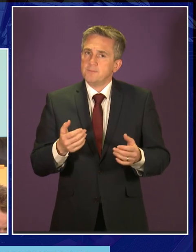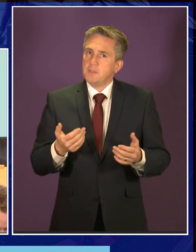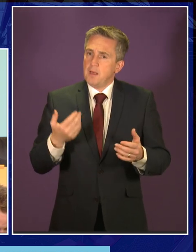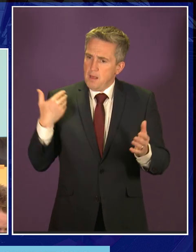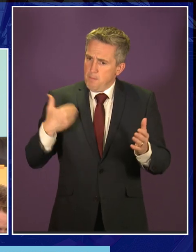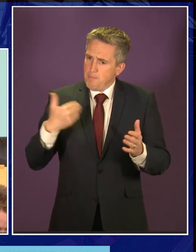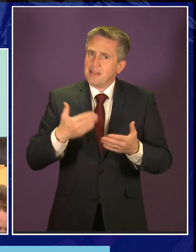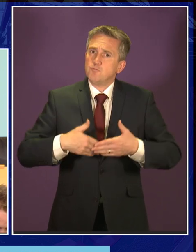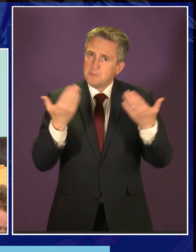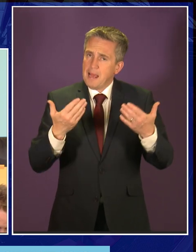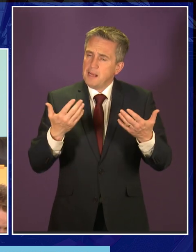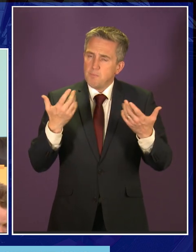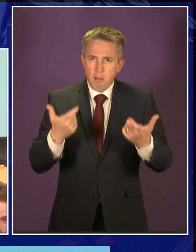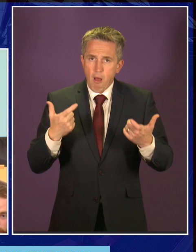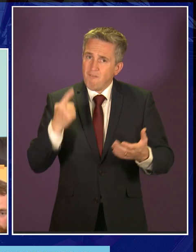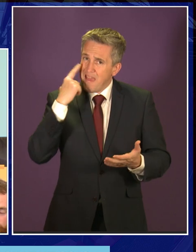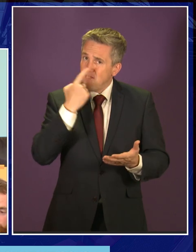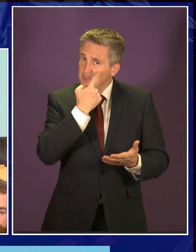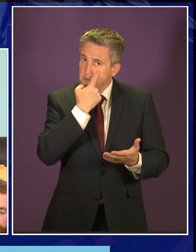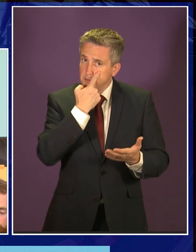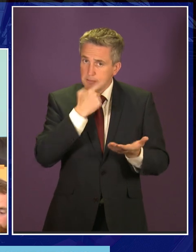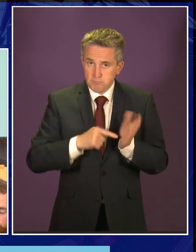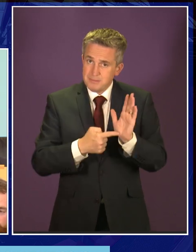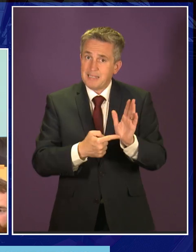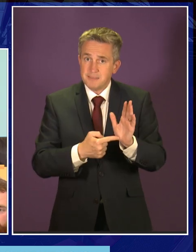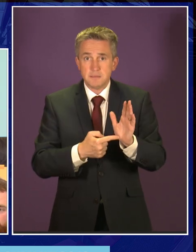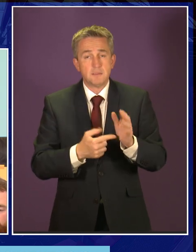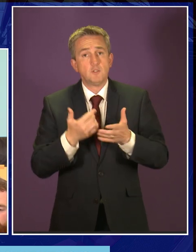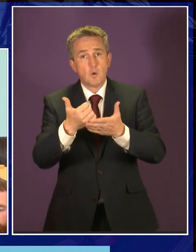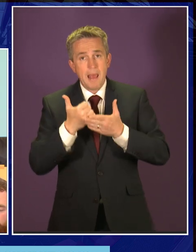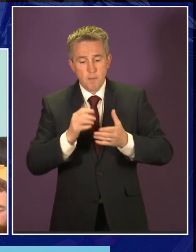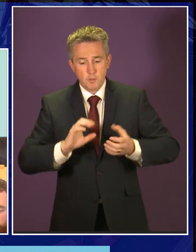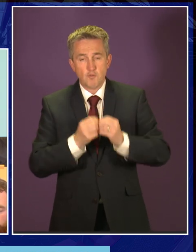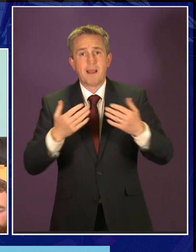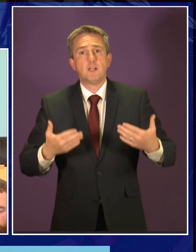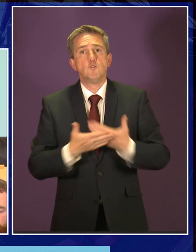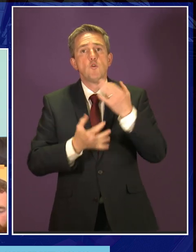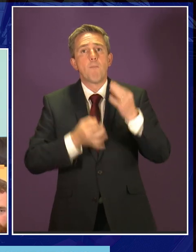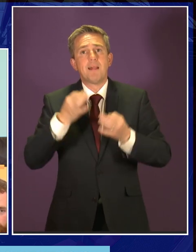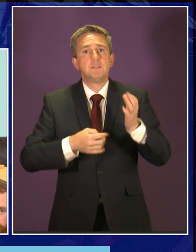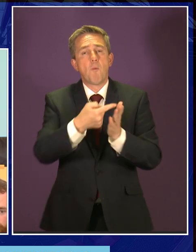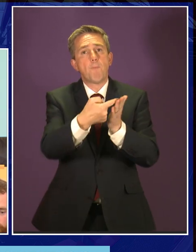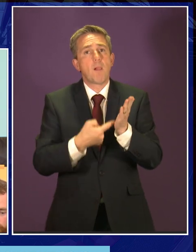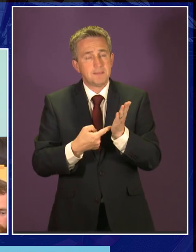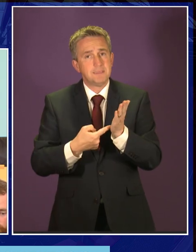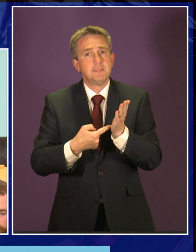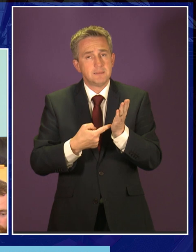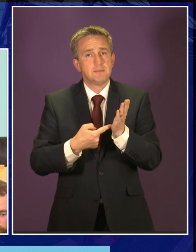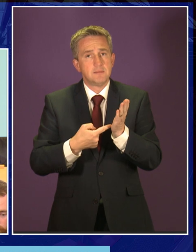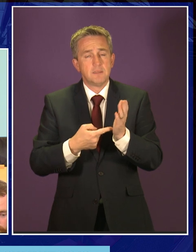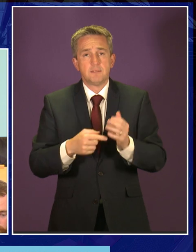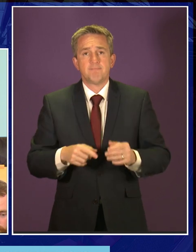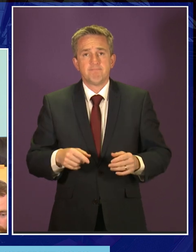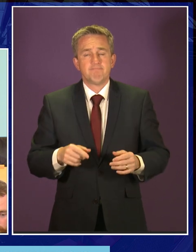can take back to our own countries and use as we develop future policy. It's an exciting time for those